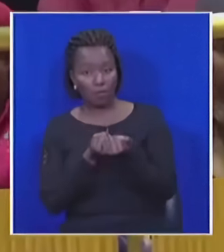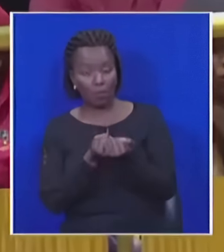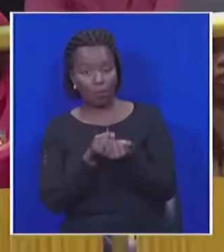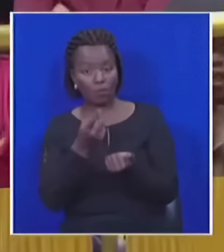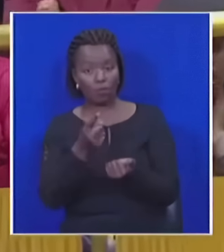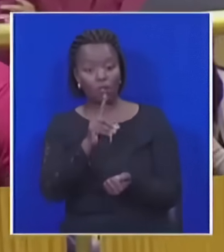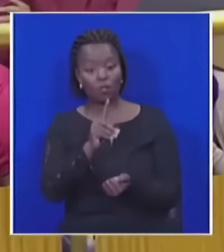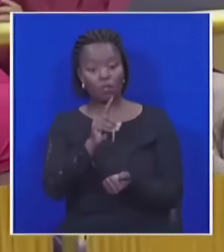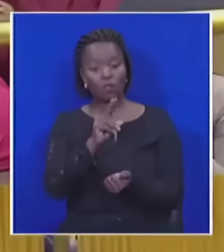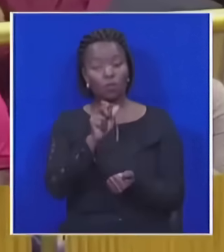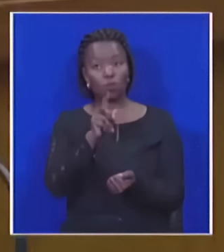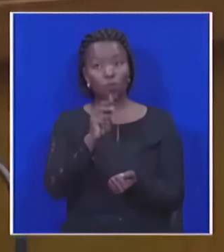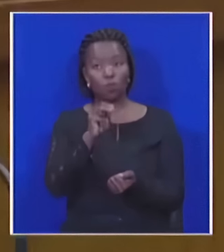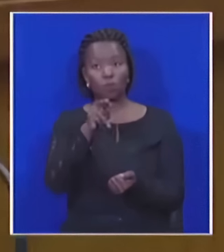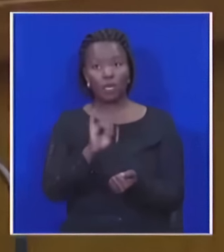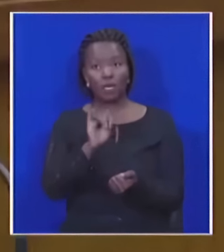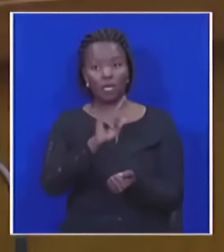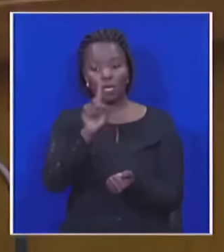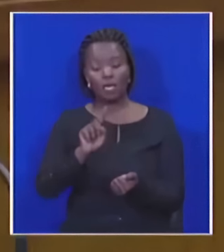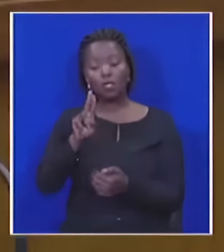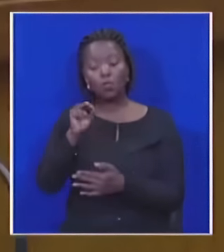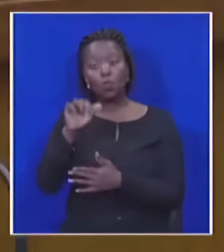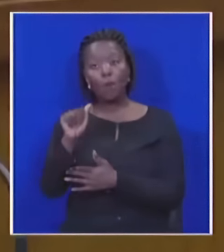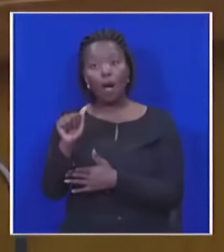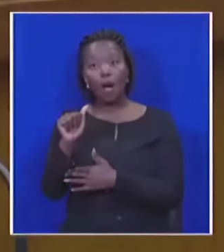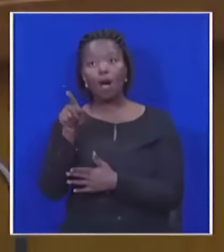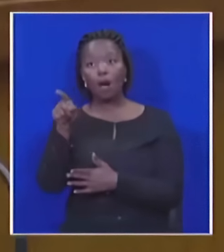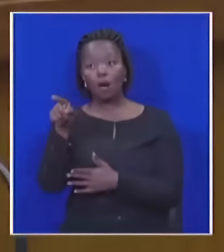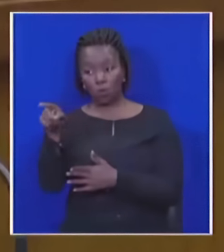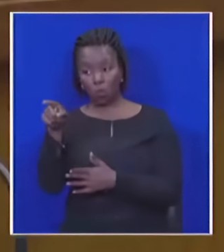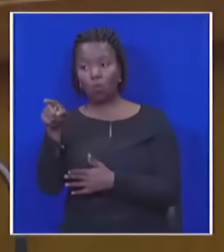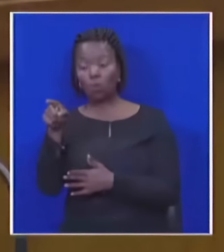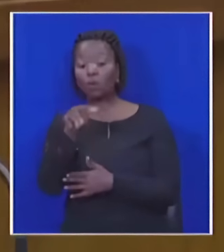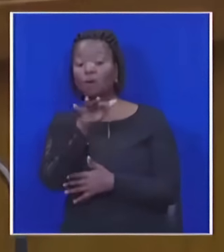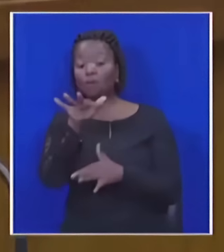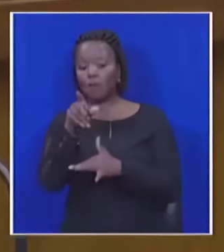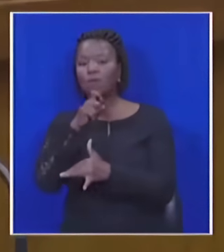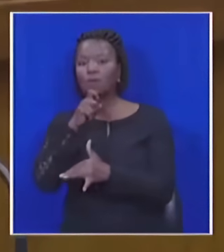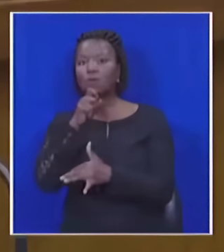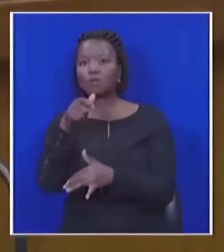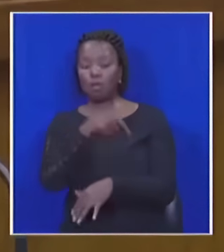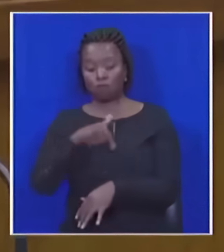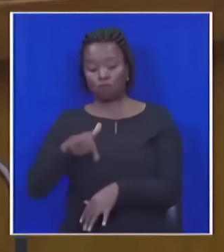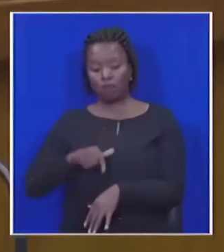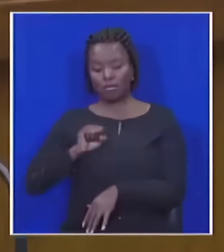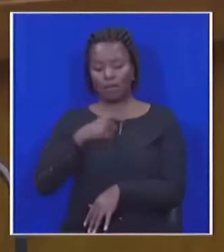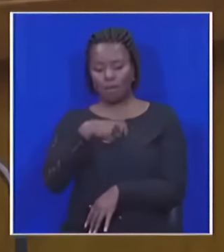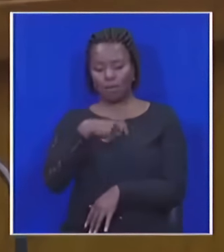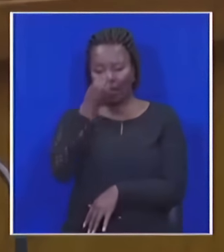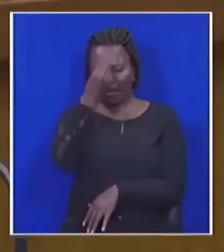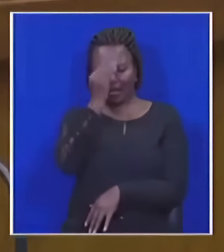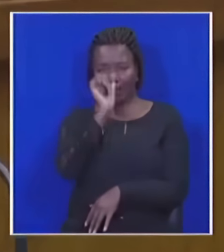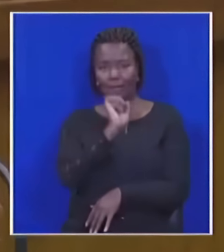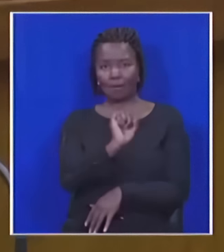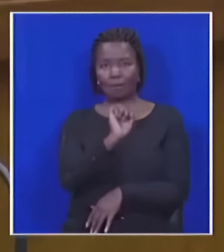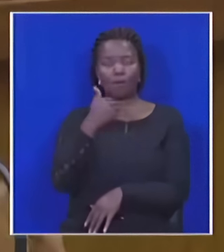Zuma, you must know that you are being used for personal agendas of the president. They don't want to